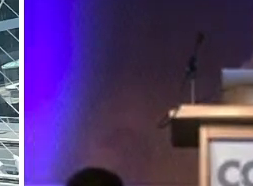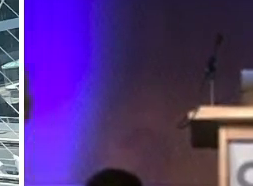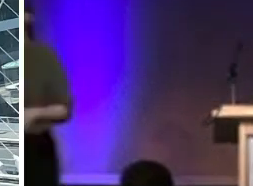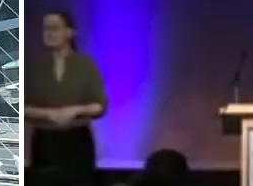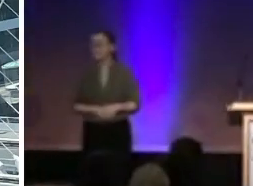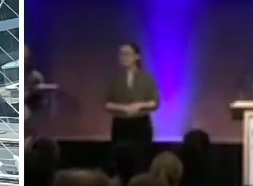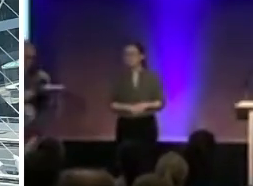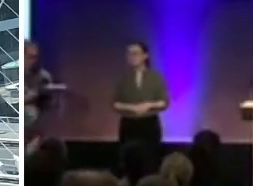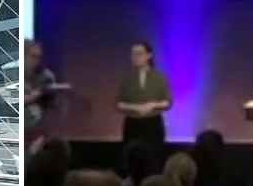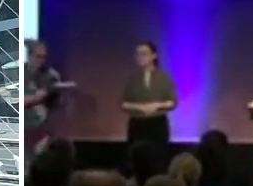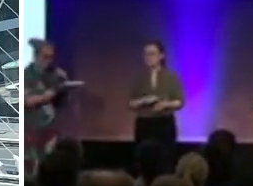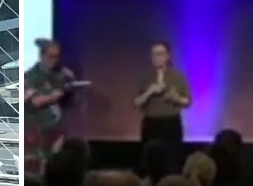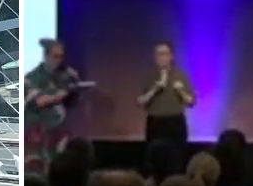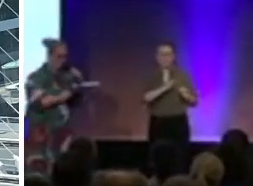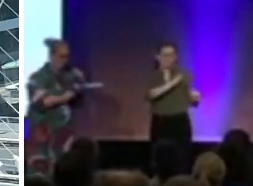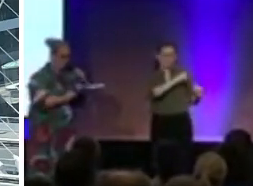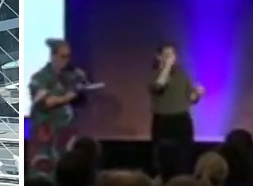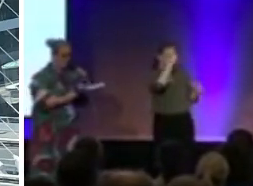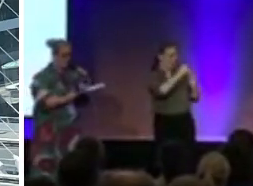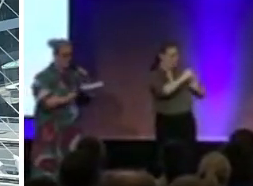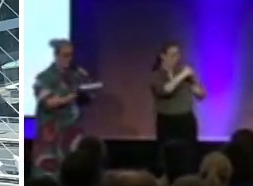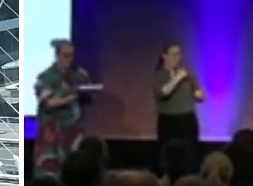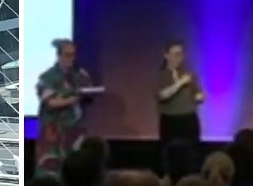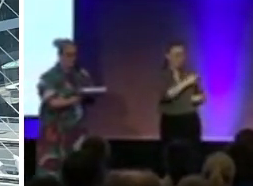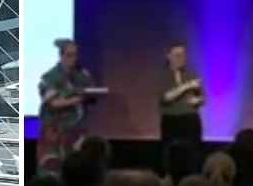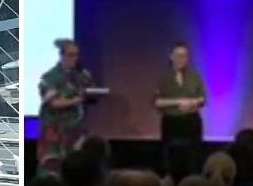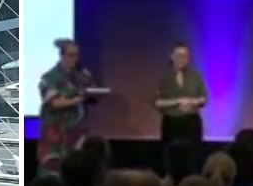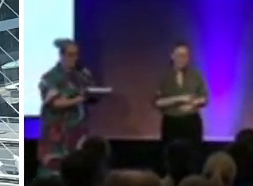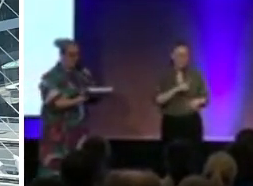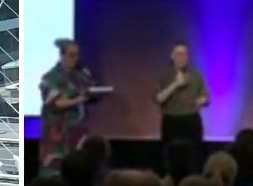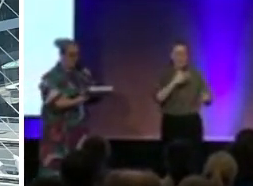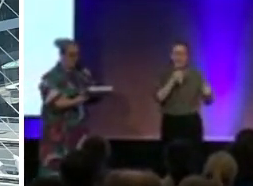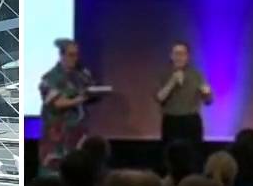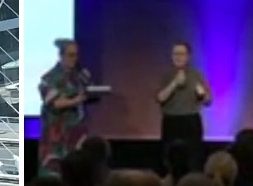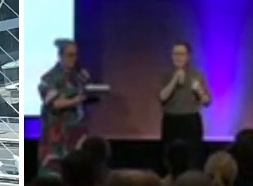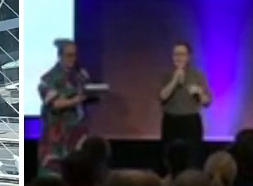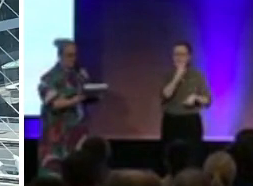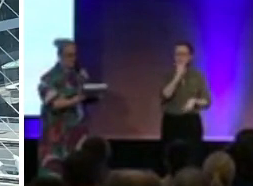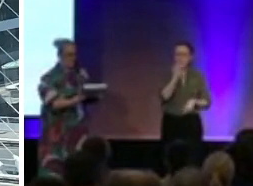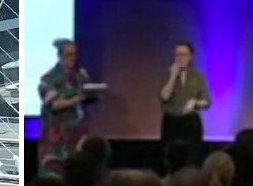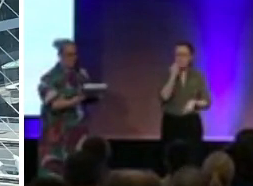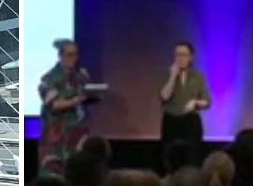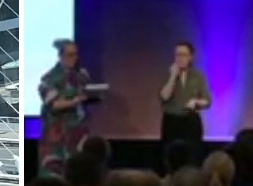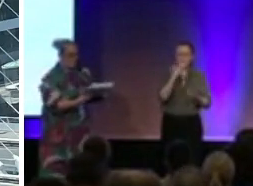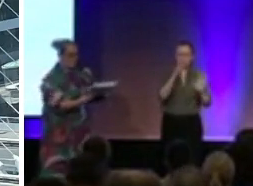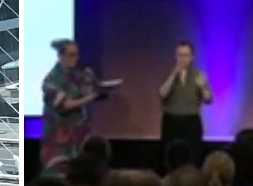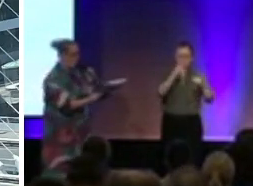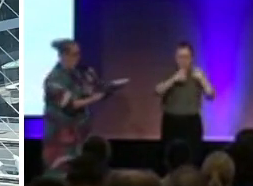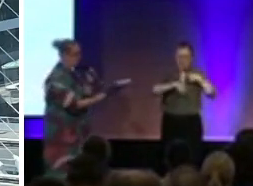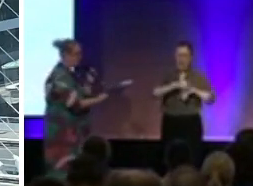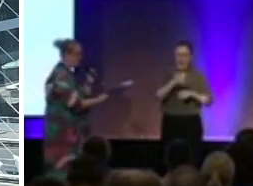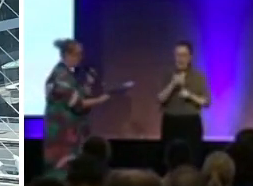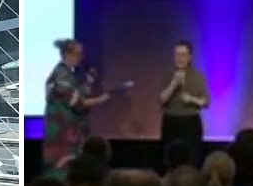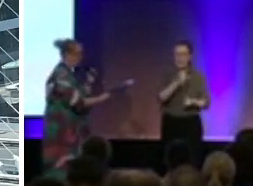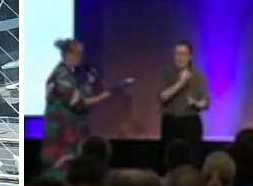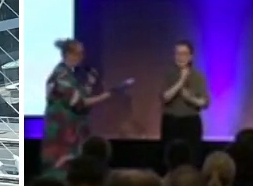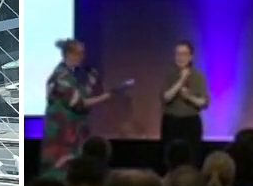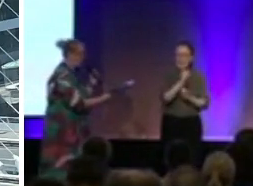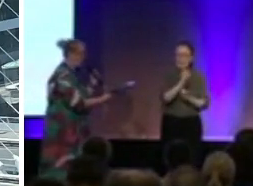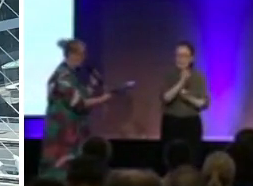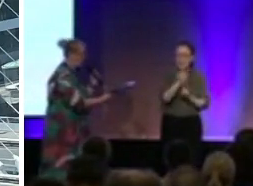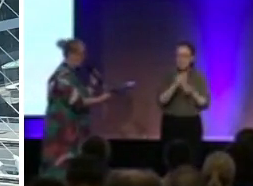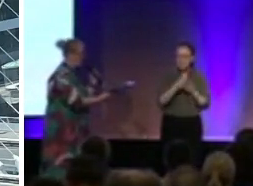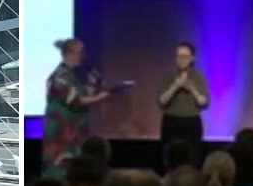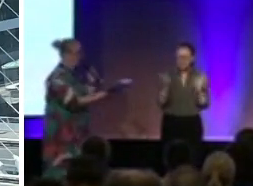And so whichever of you want to answer it. Is there any advice in differentiating